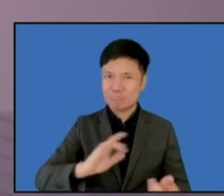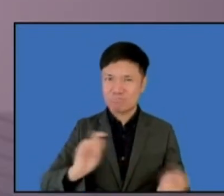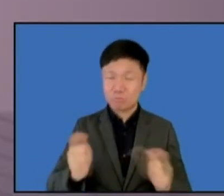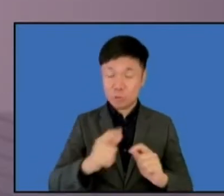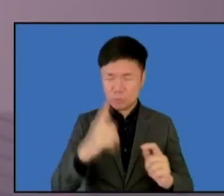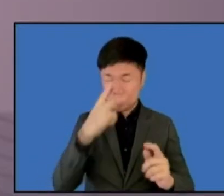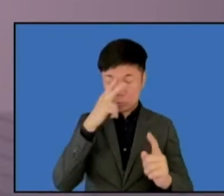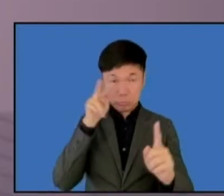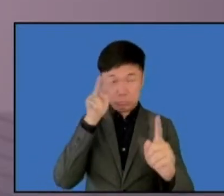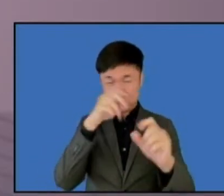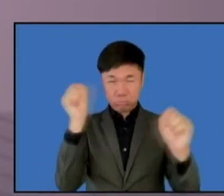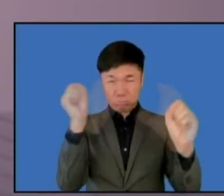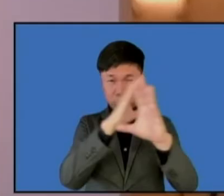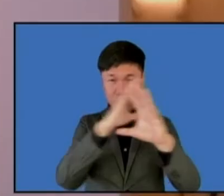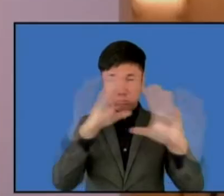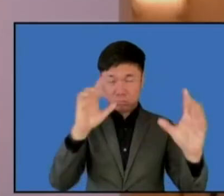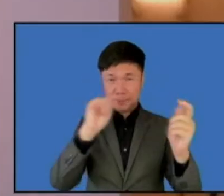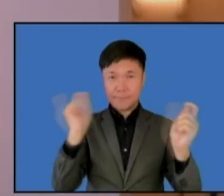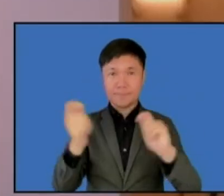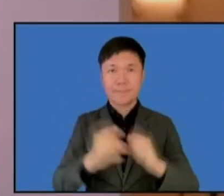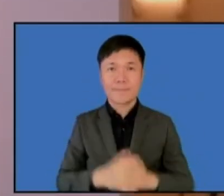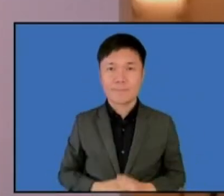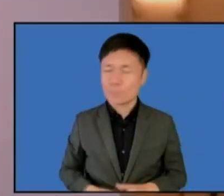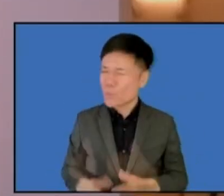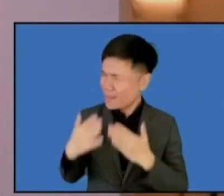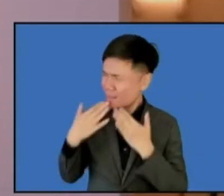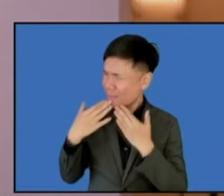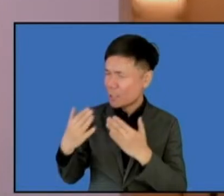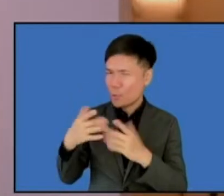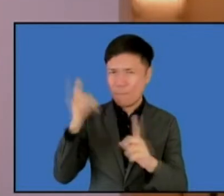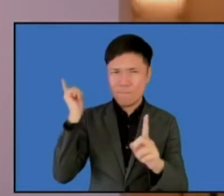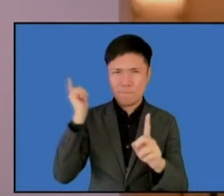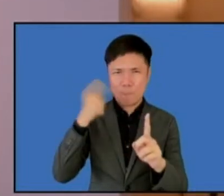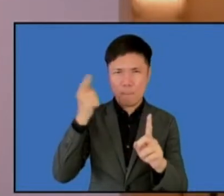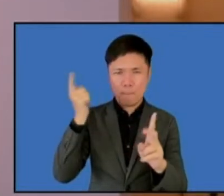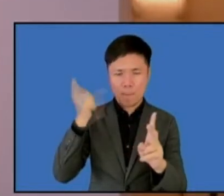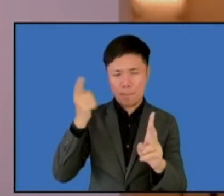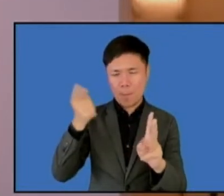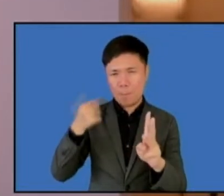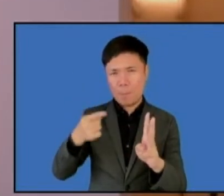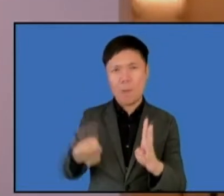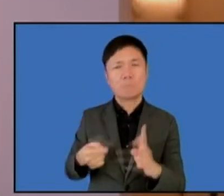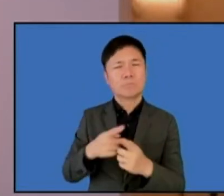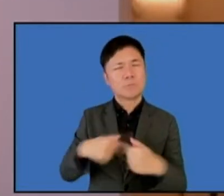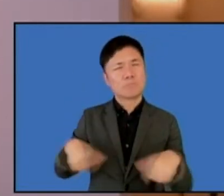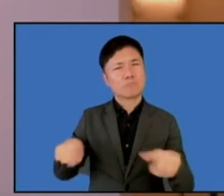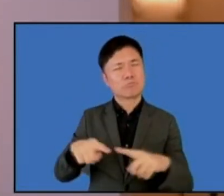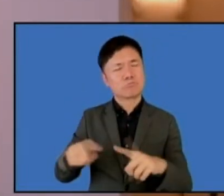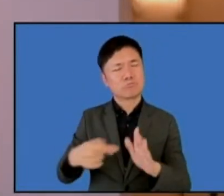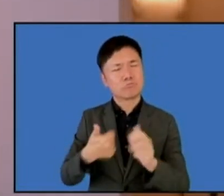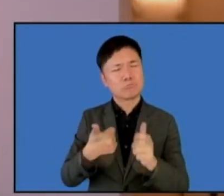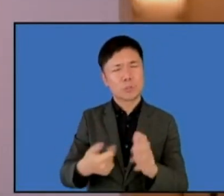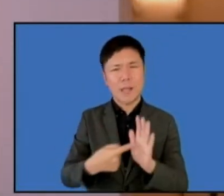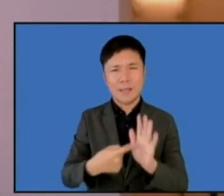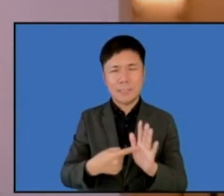William. You you're very focused in your response, picked out a very important example, and the importance of involving